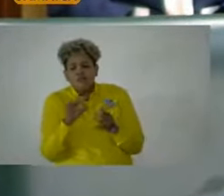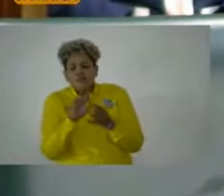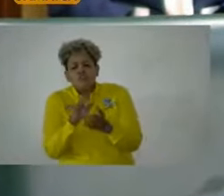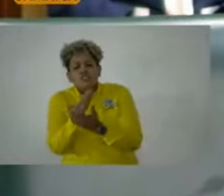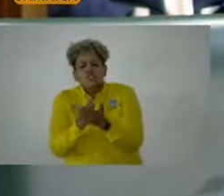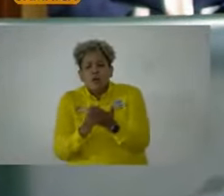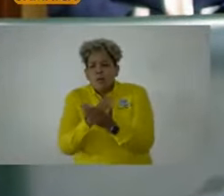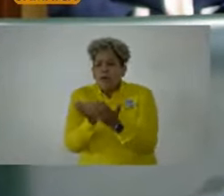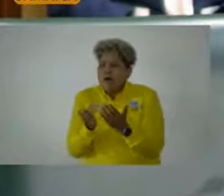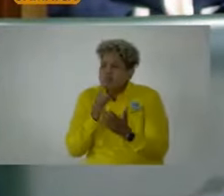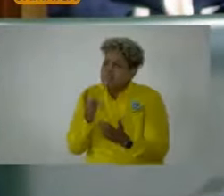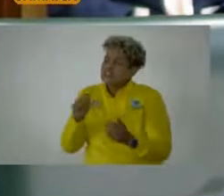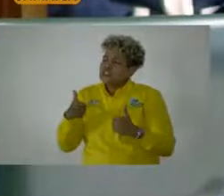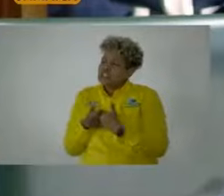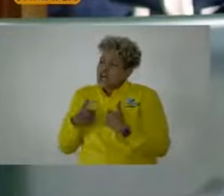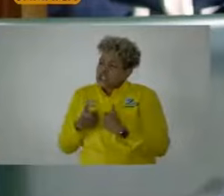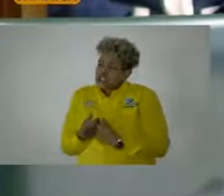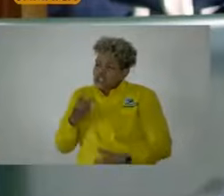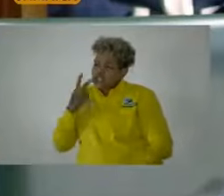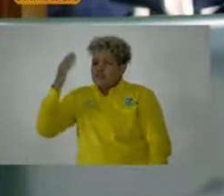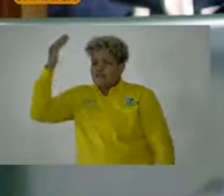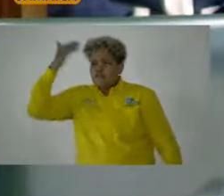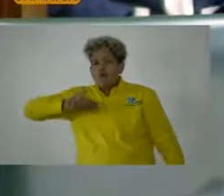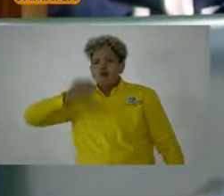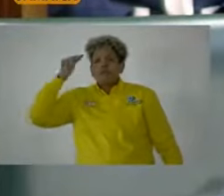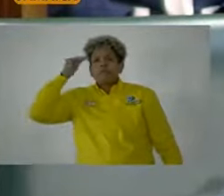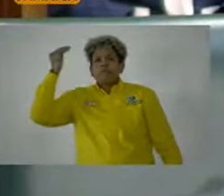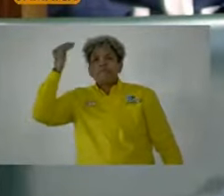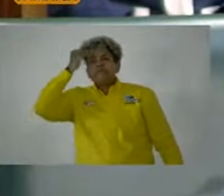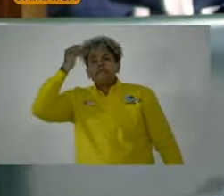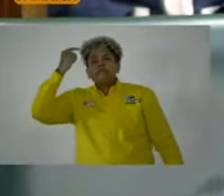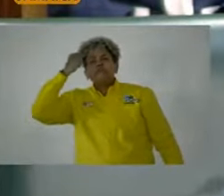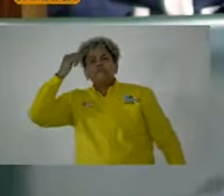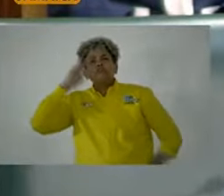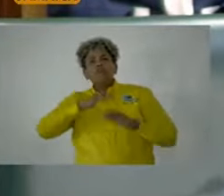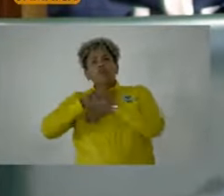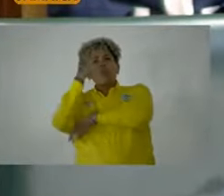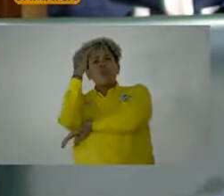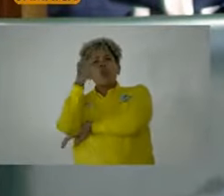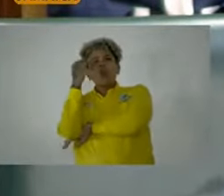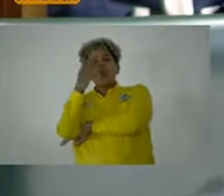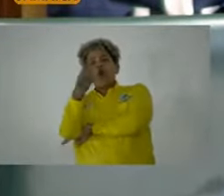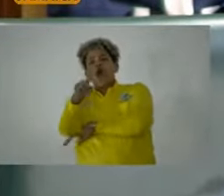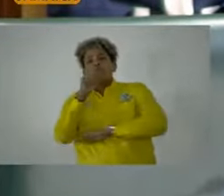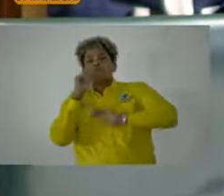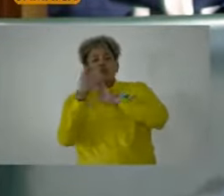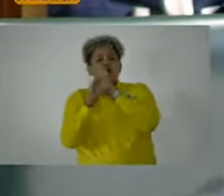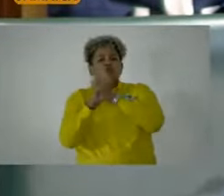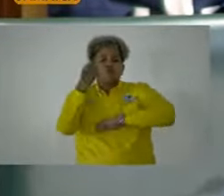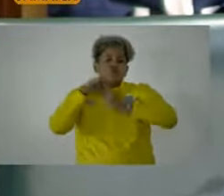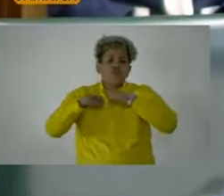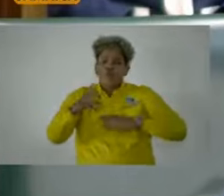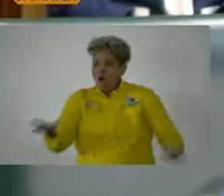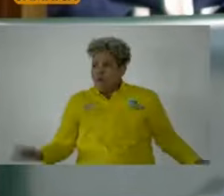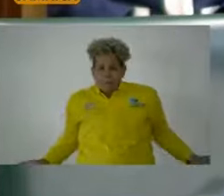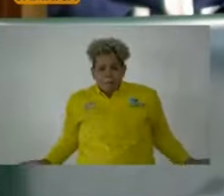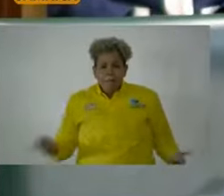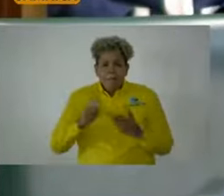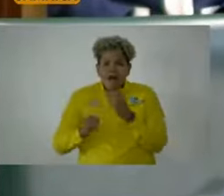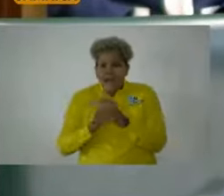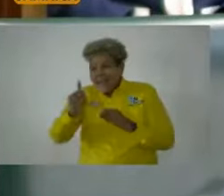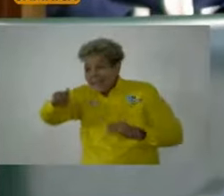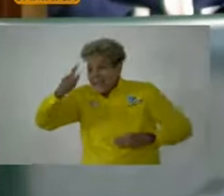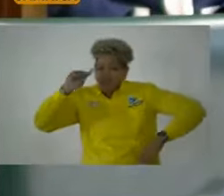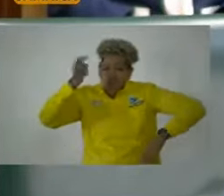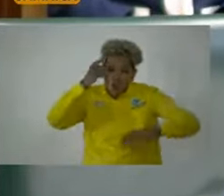of the prevailing challenges that were at the forefront of the minds of the Jamaican people: constitutional reform and the need